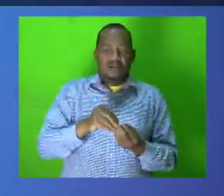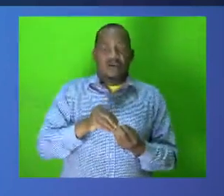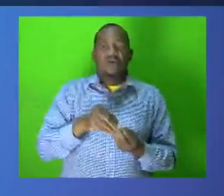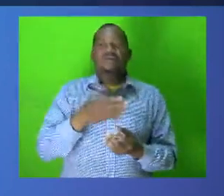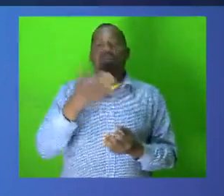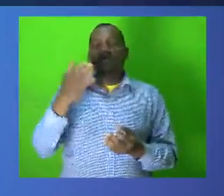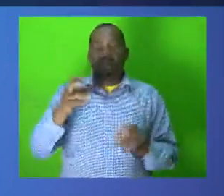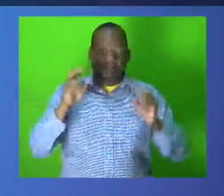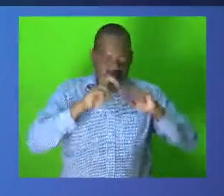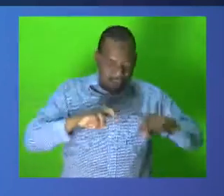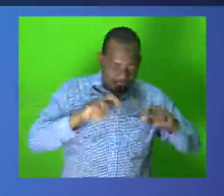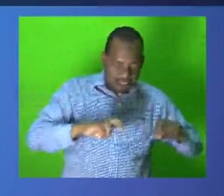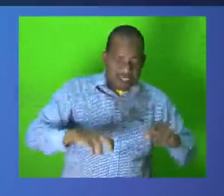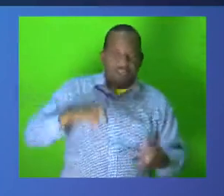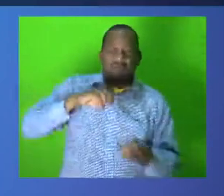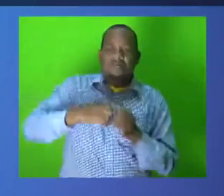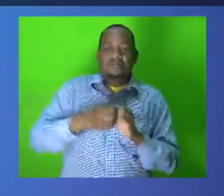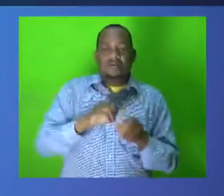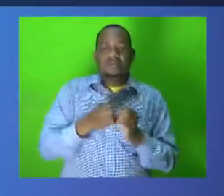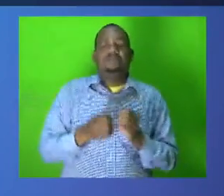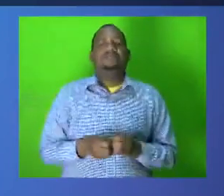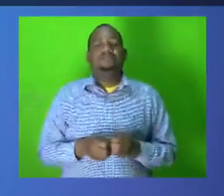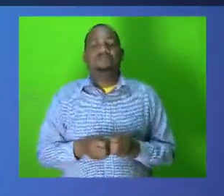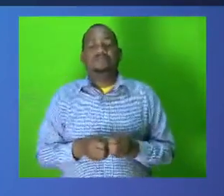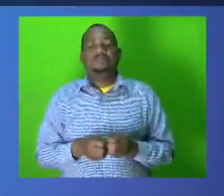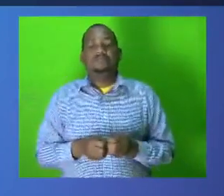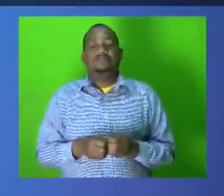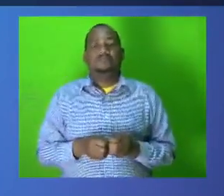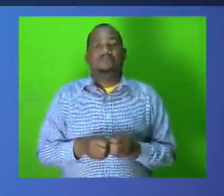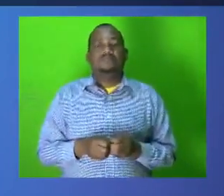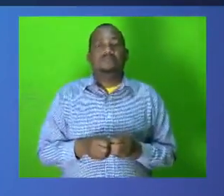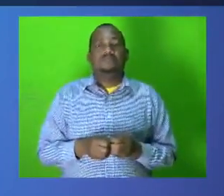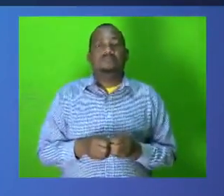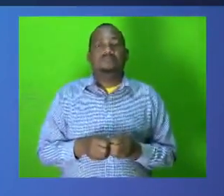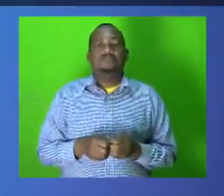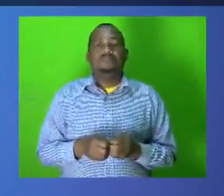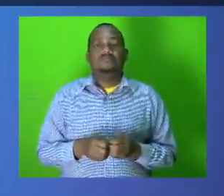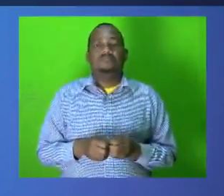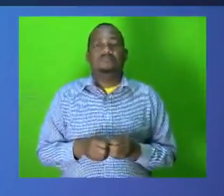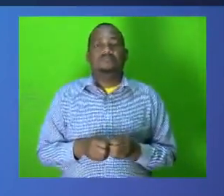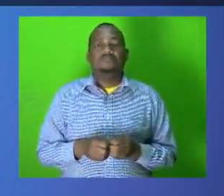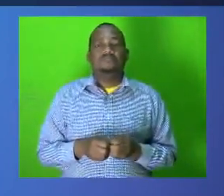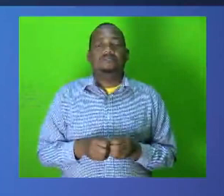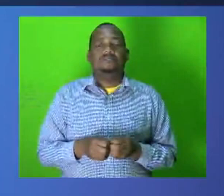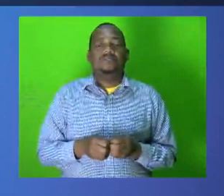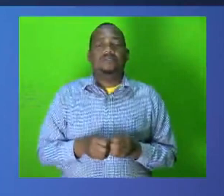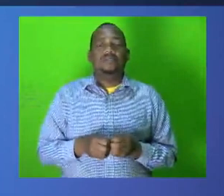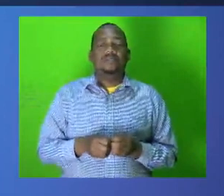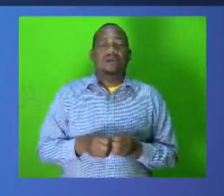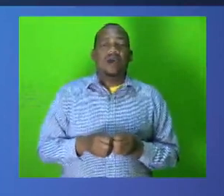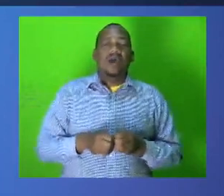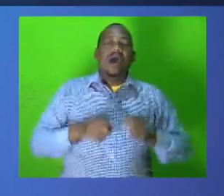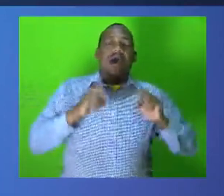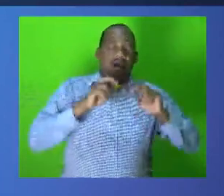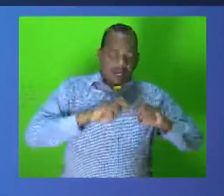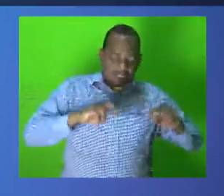Researcher must work with a single problems, not working with two